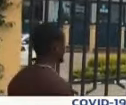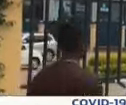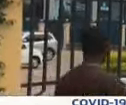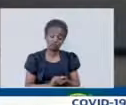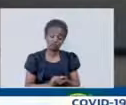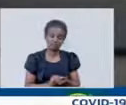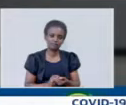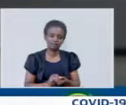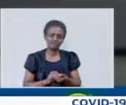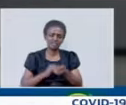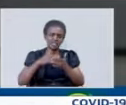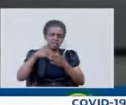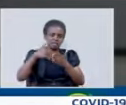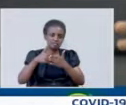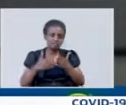lives.